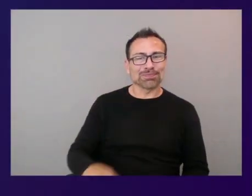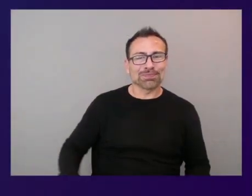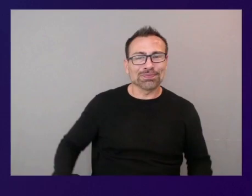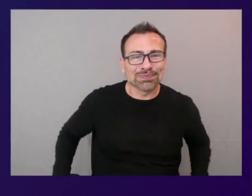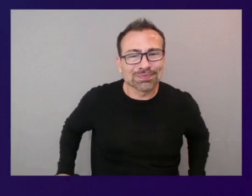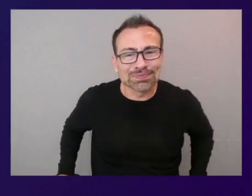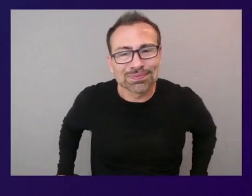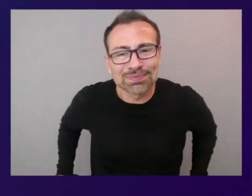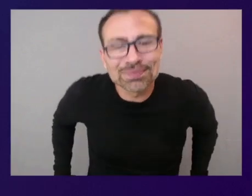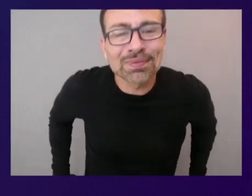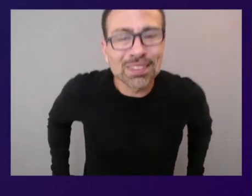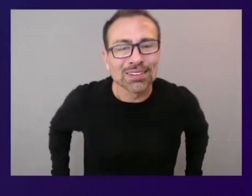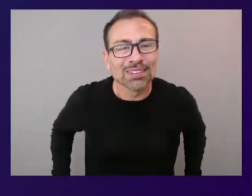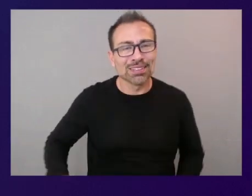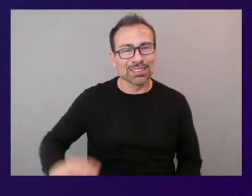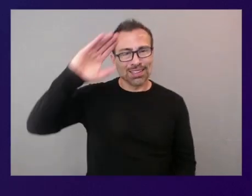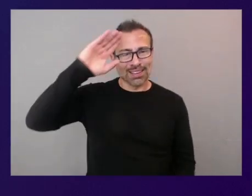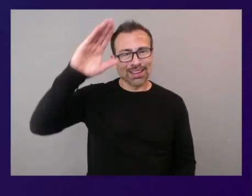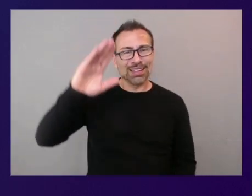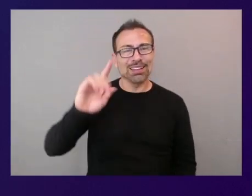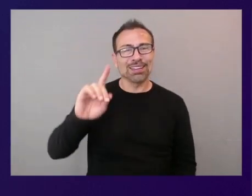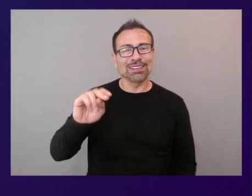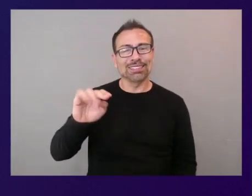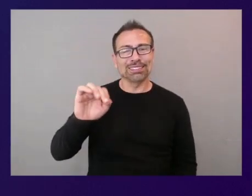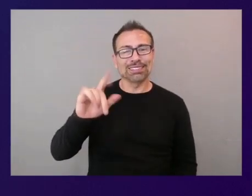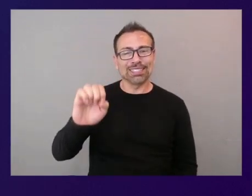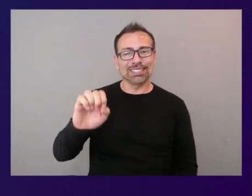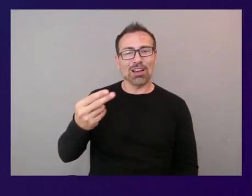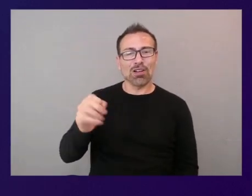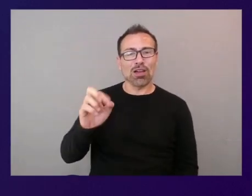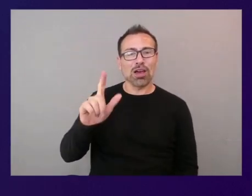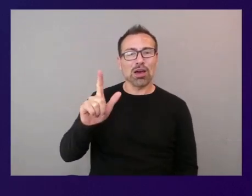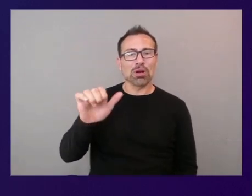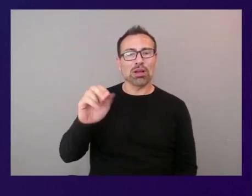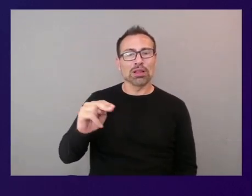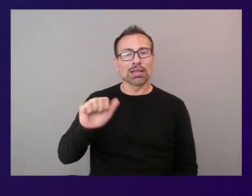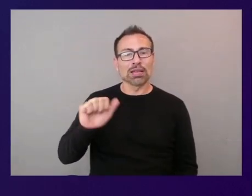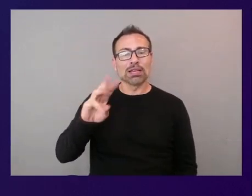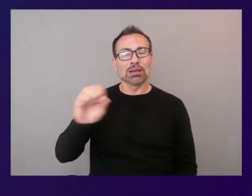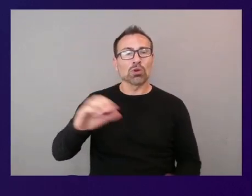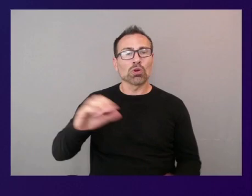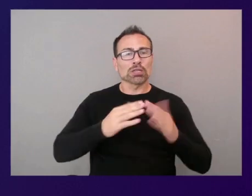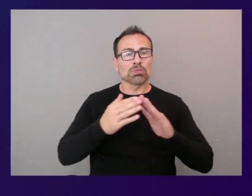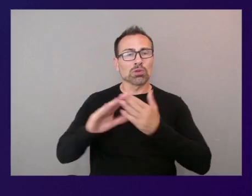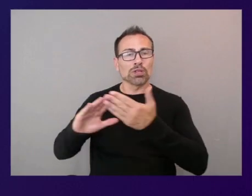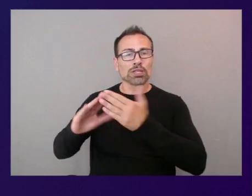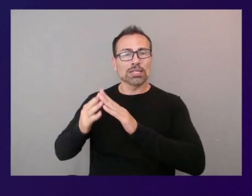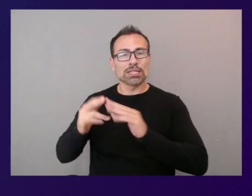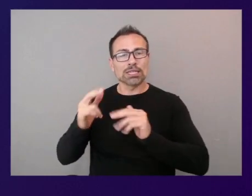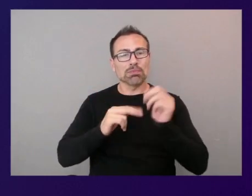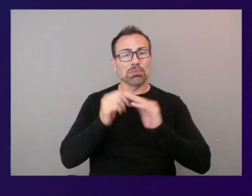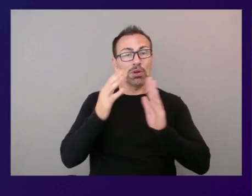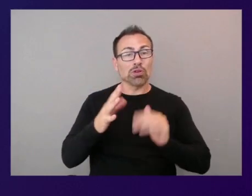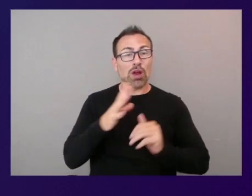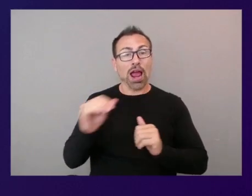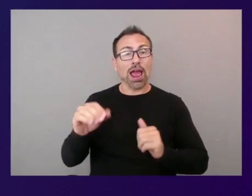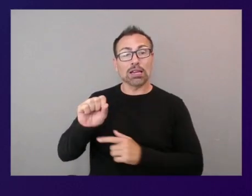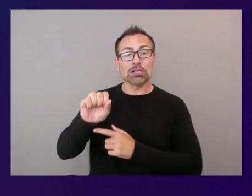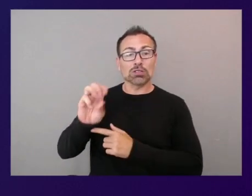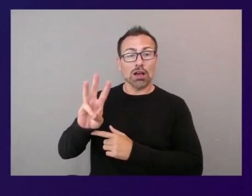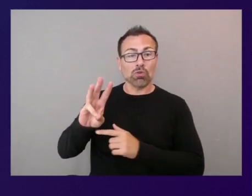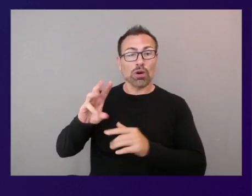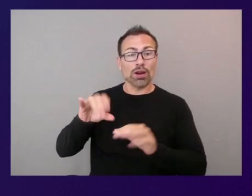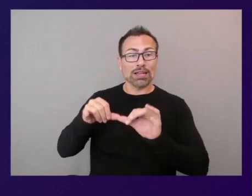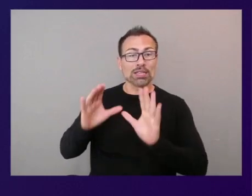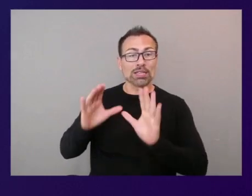I'm Danielle Heberling. I'm an AWS community builder, and I'm also a software engineer. And I come from a non-traditional background.